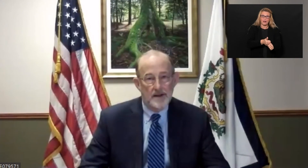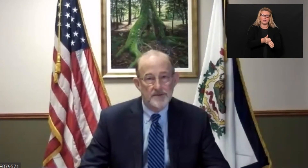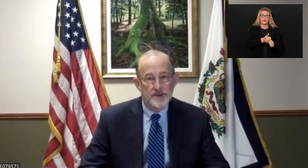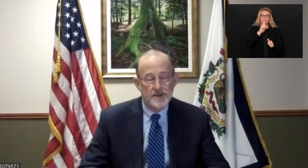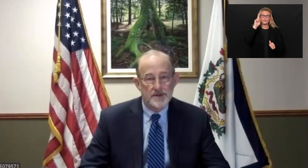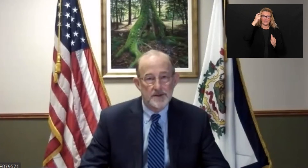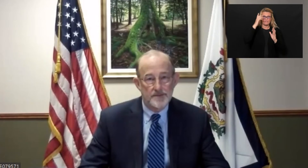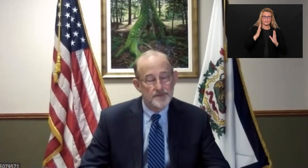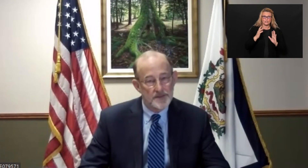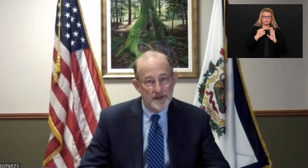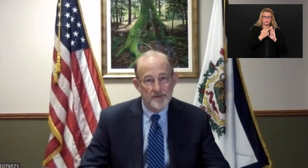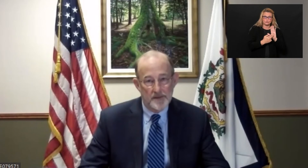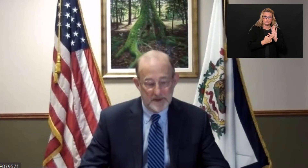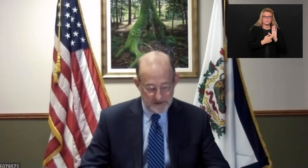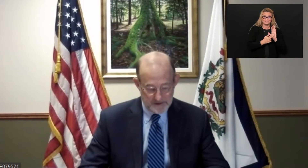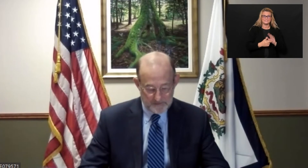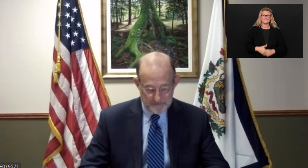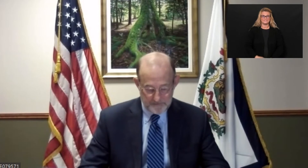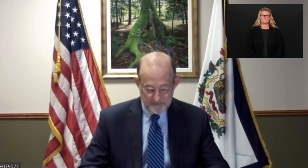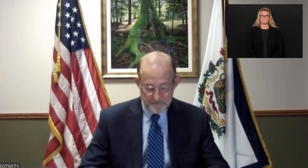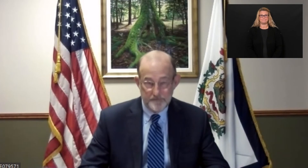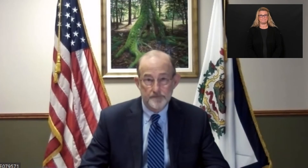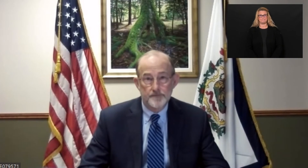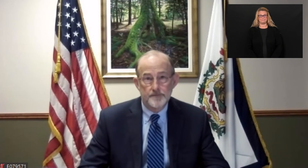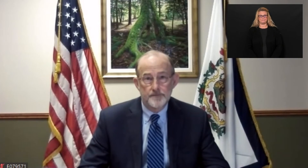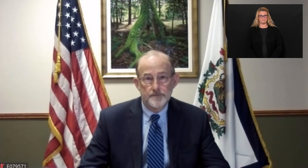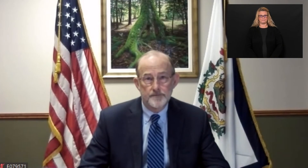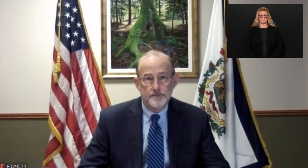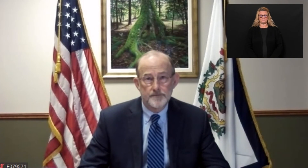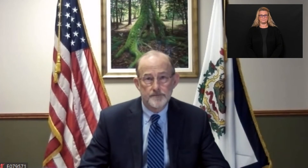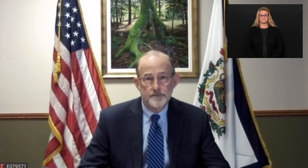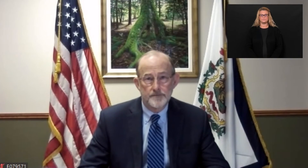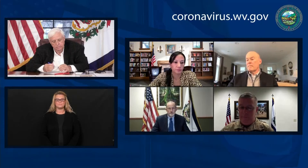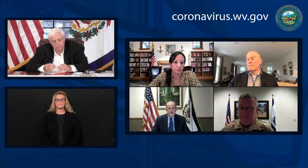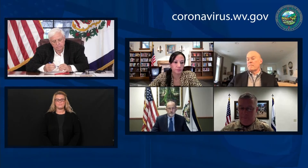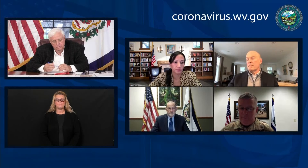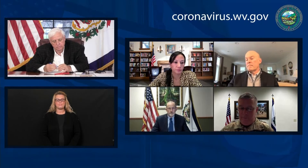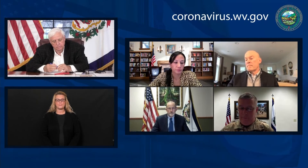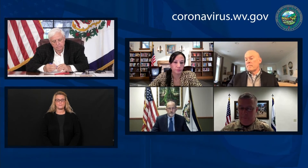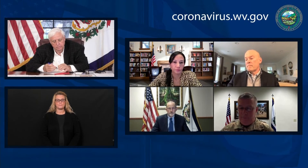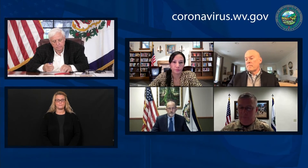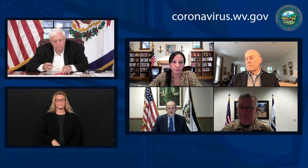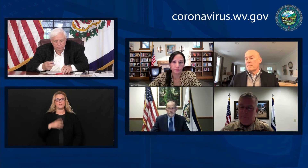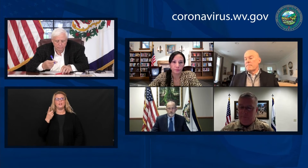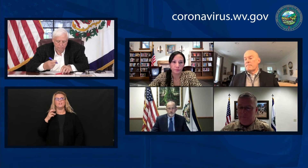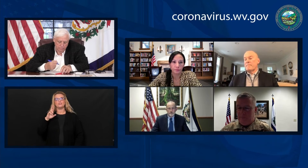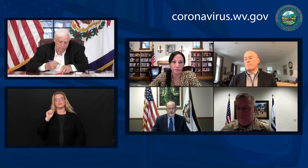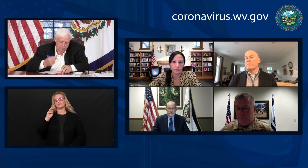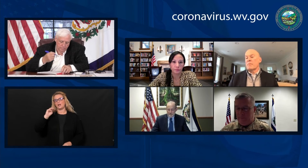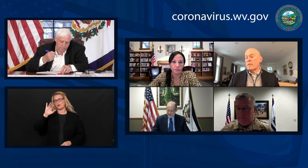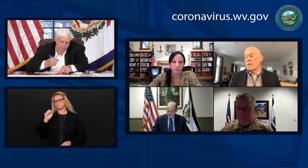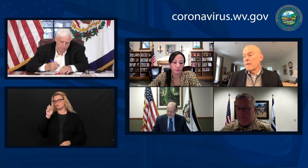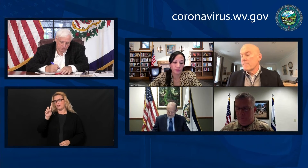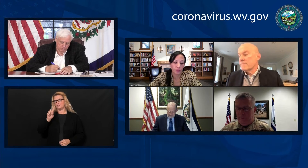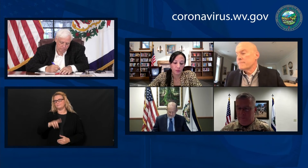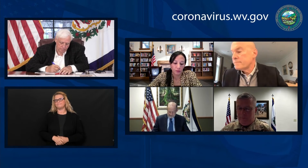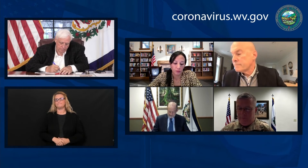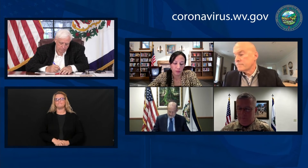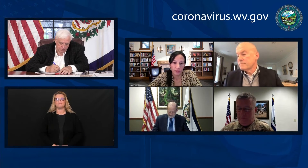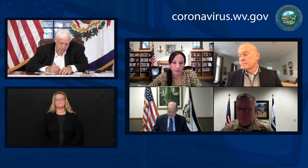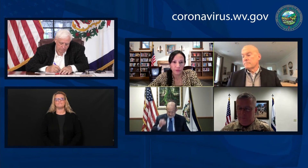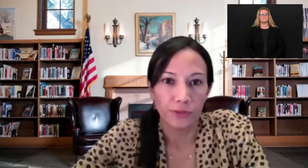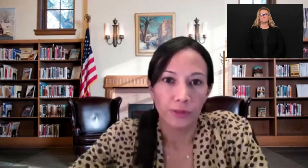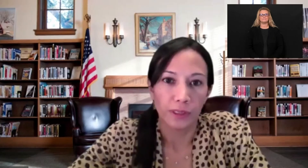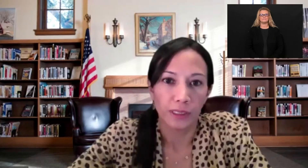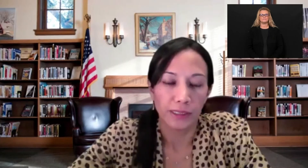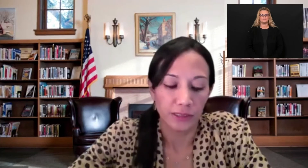saving lives. So thank you very much. Thank you, Secretary. And last from Dr. Ayn Amjad, our State Health Officer.